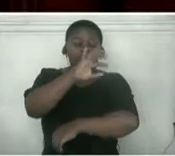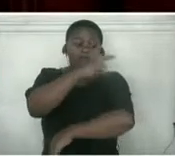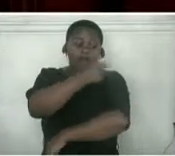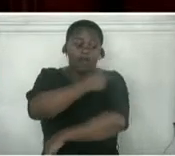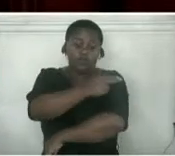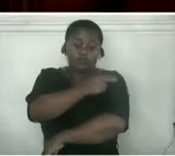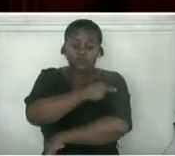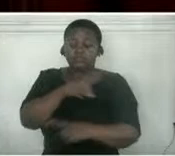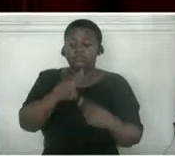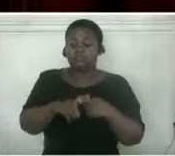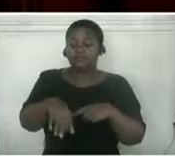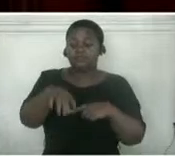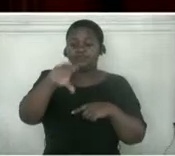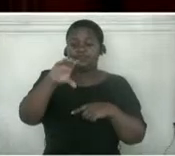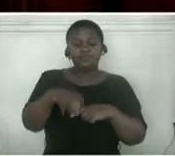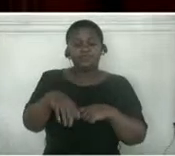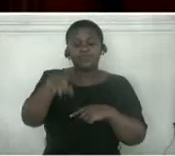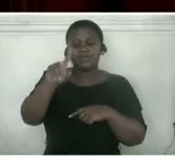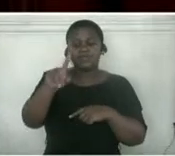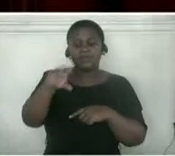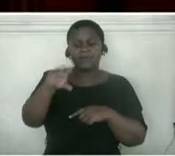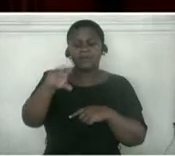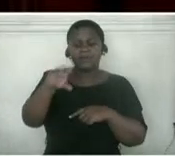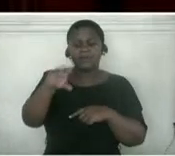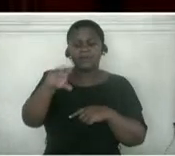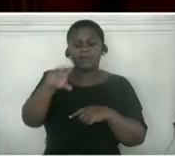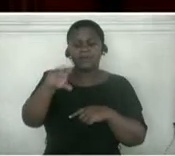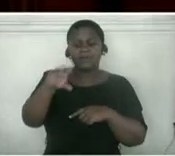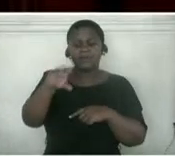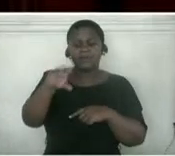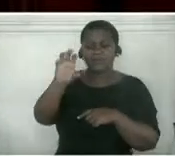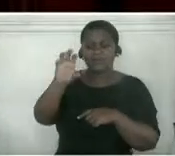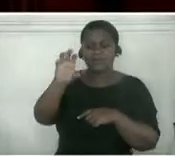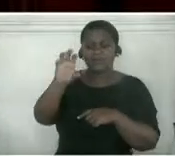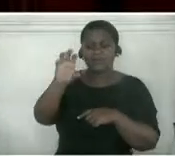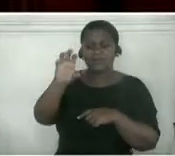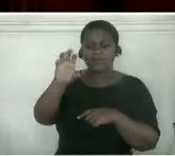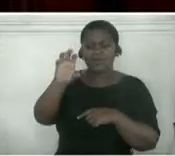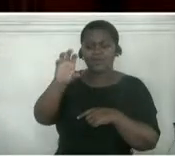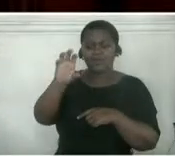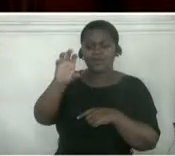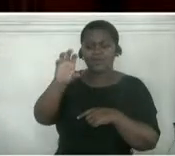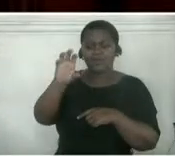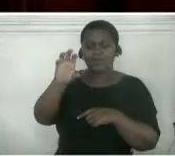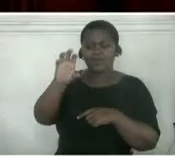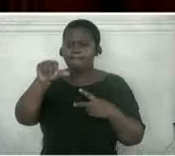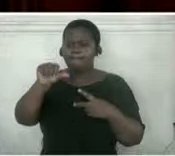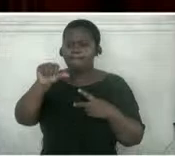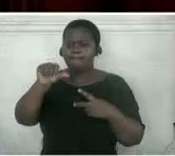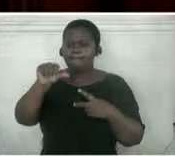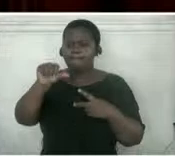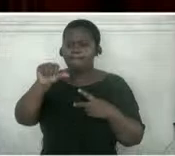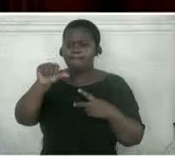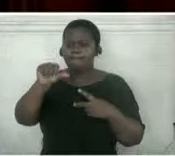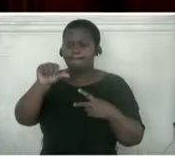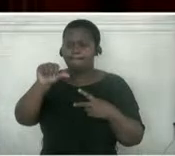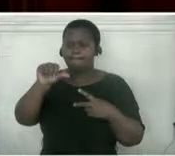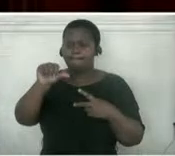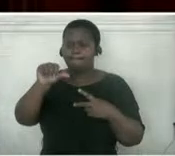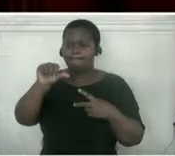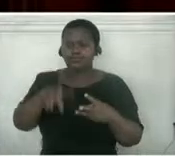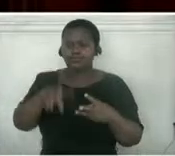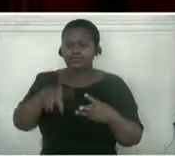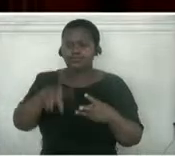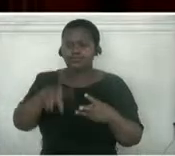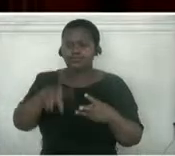Clearwood neThekwini, General Gizenga, Mpanza at Ilembe, and Ngwelezane at